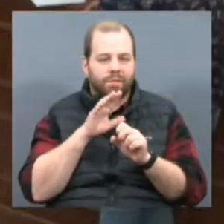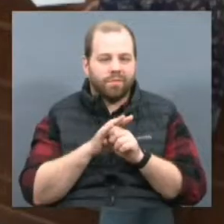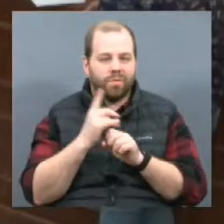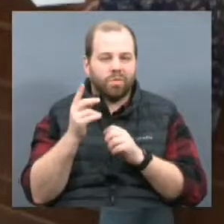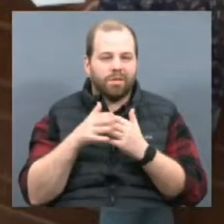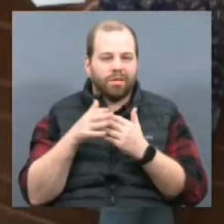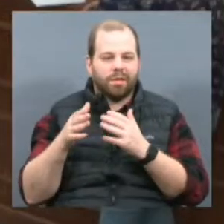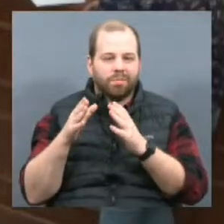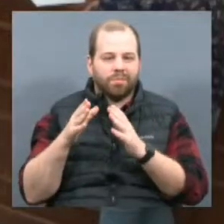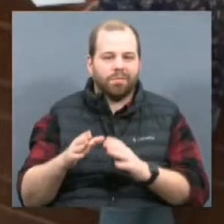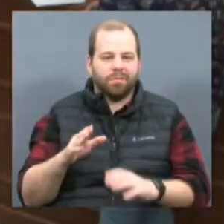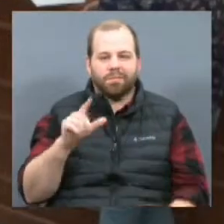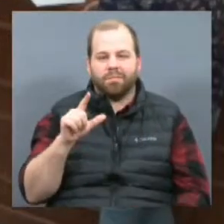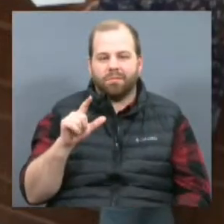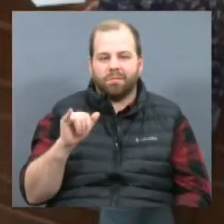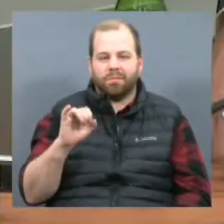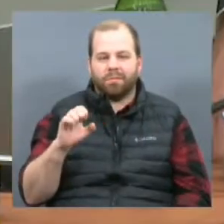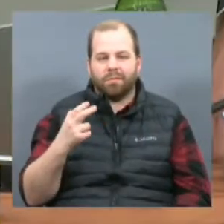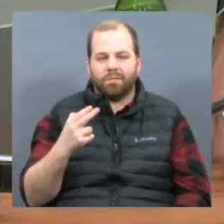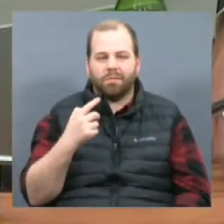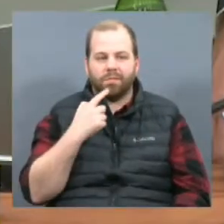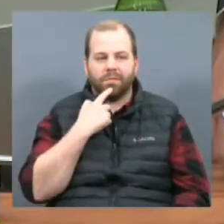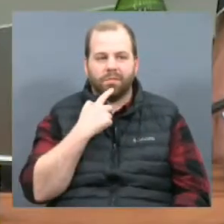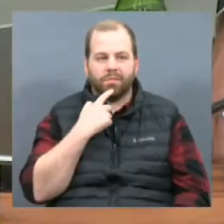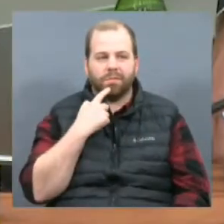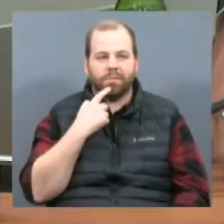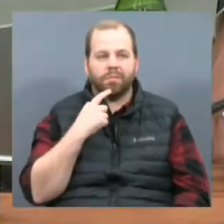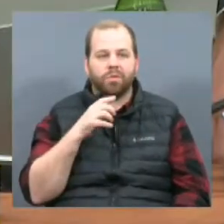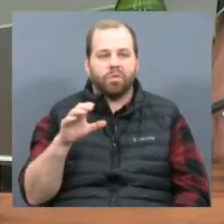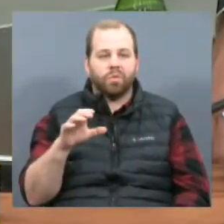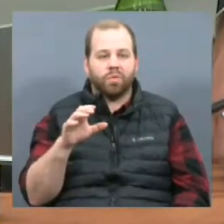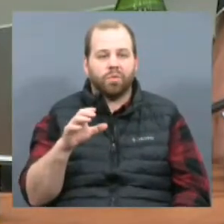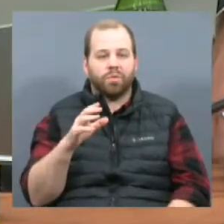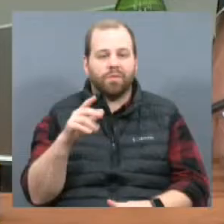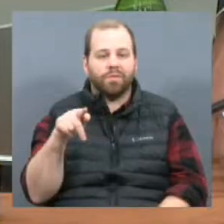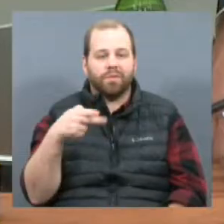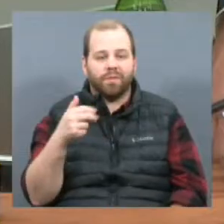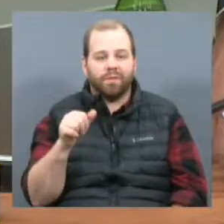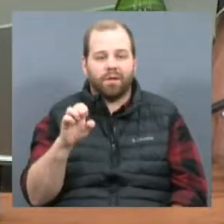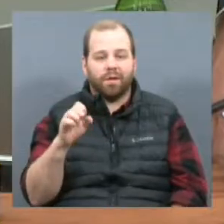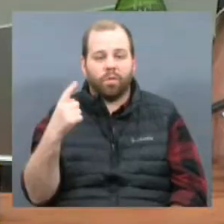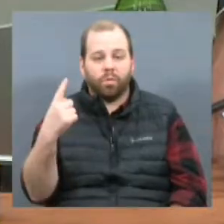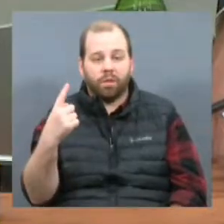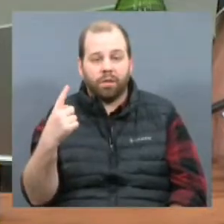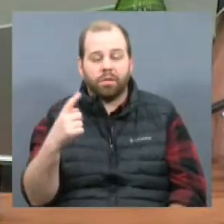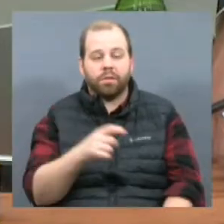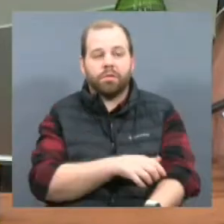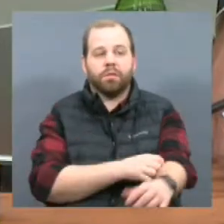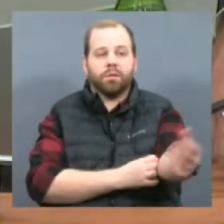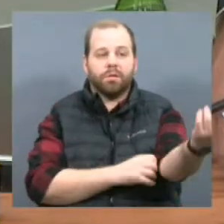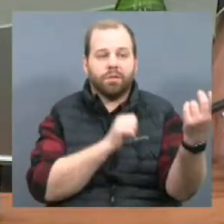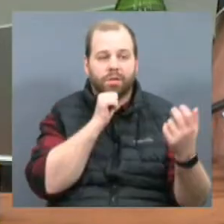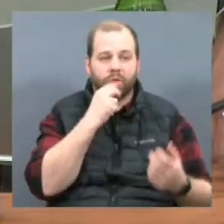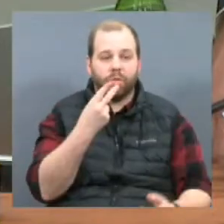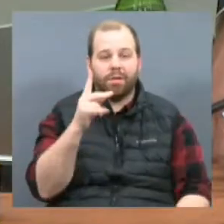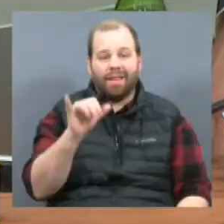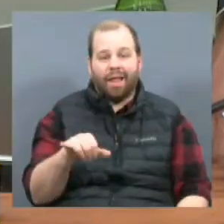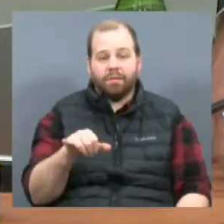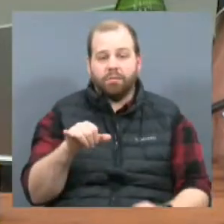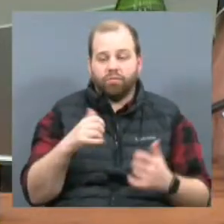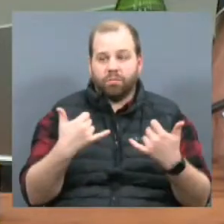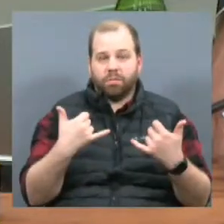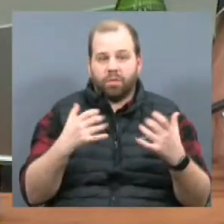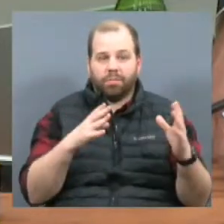believe it was Mr. Lynch, who stated that just do phase 1 and not phase 2. What you're saying, just to restate for confirmation. That is our current plan.